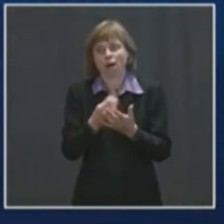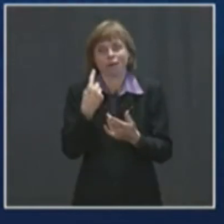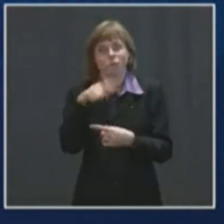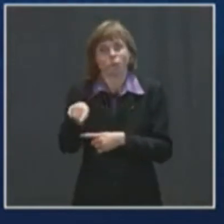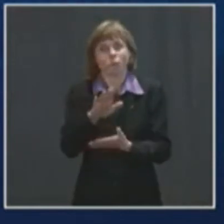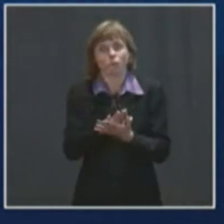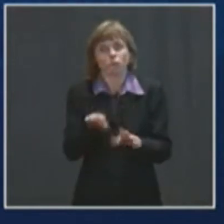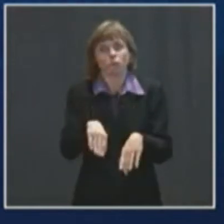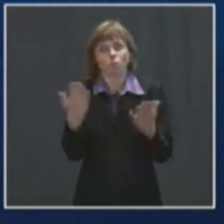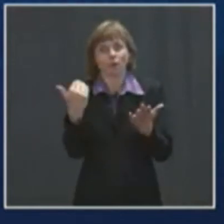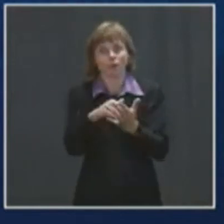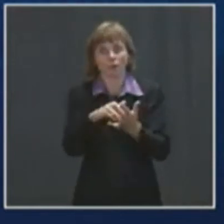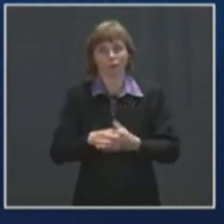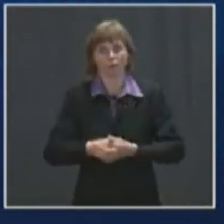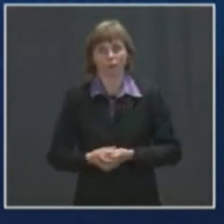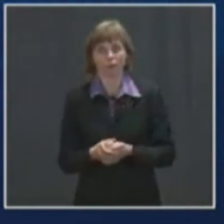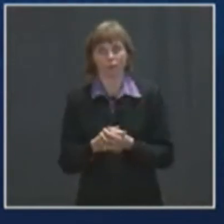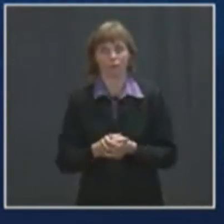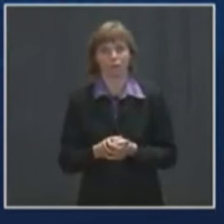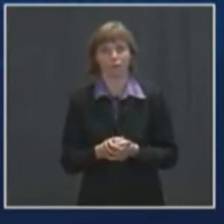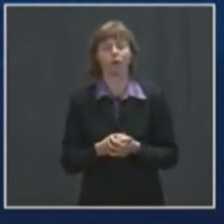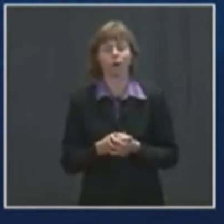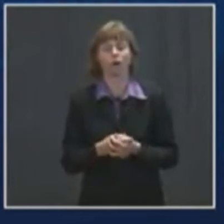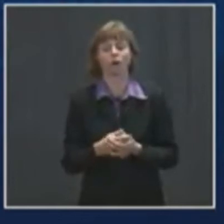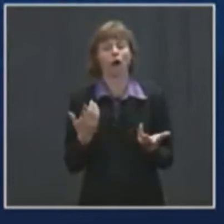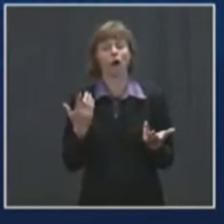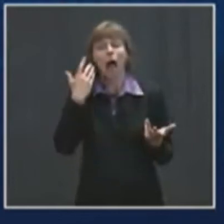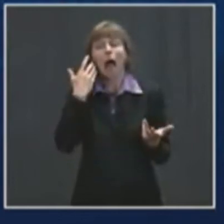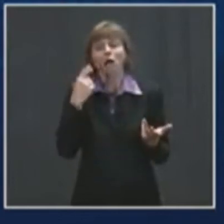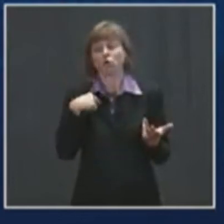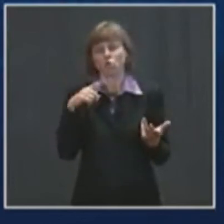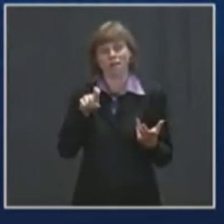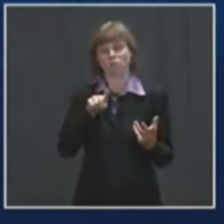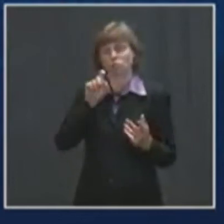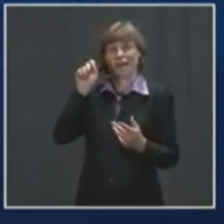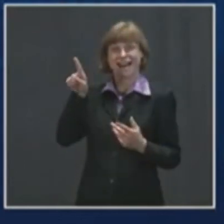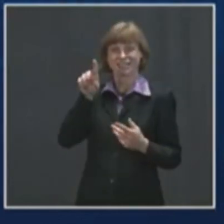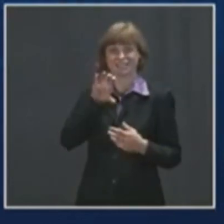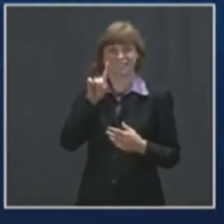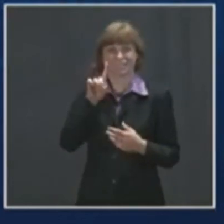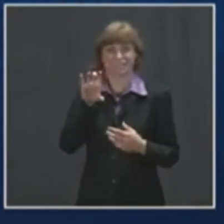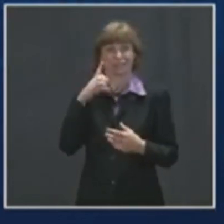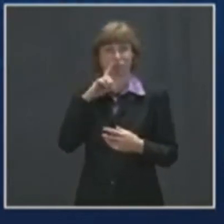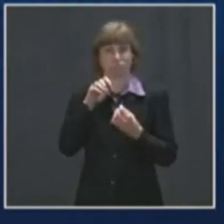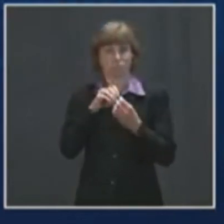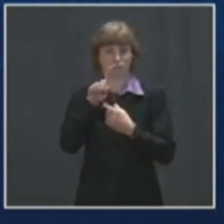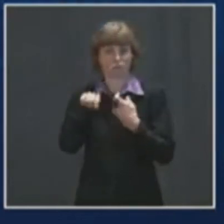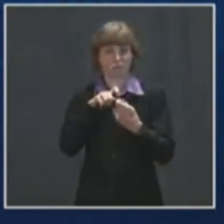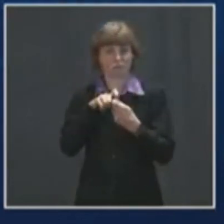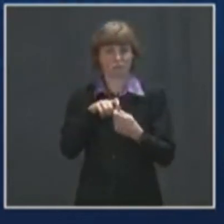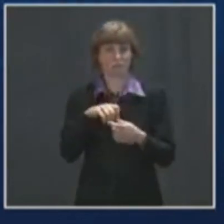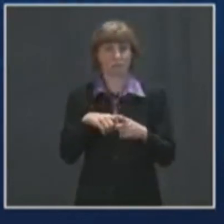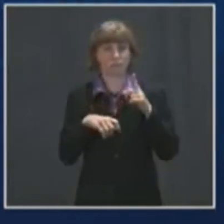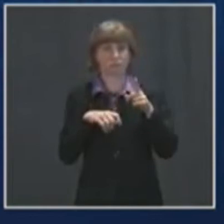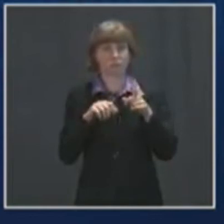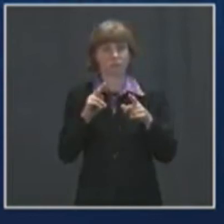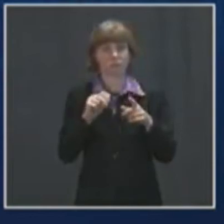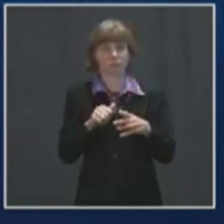CDC specifically is going to put out that guidance? I would certainly point you to the CDC for more specifics on that. Go ahead, Anita. Thank